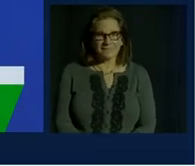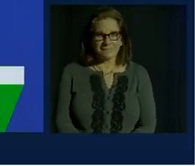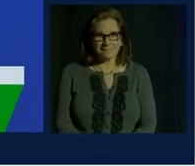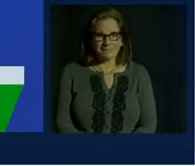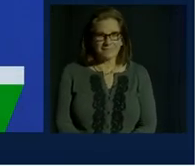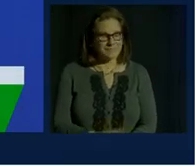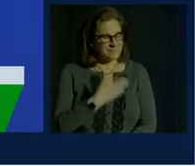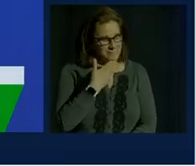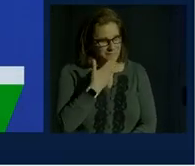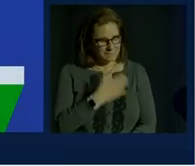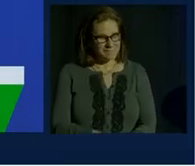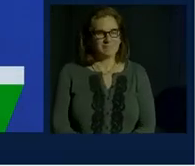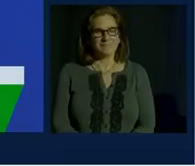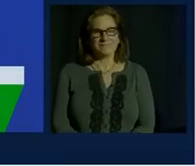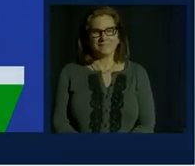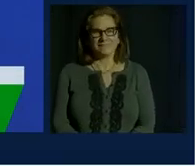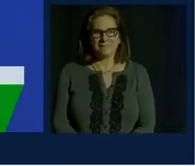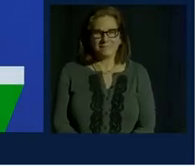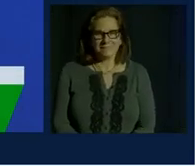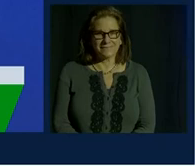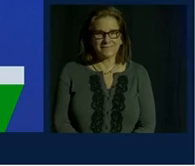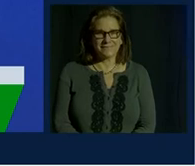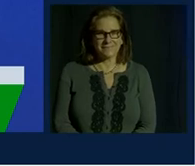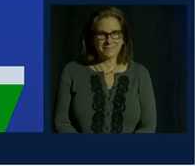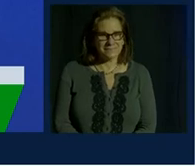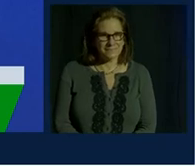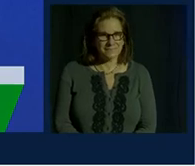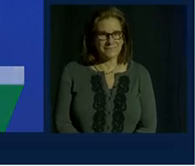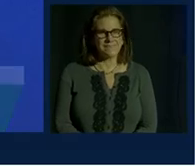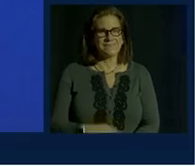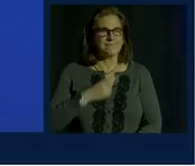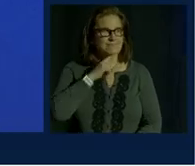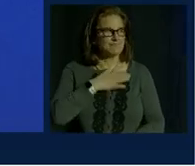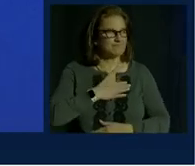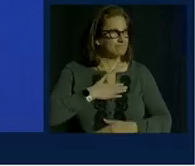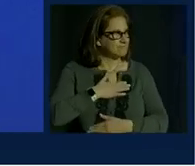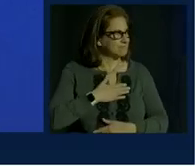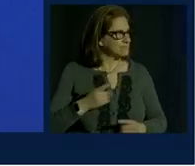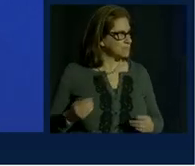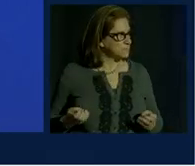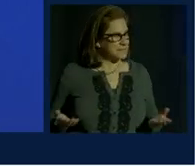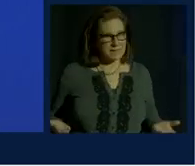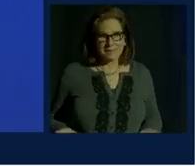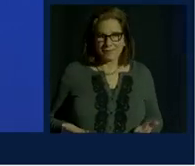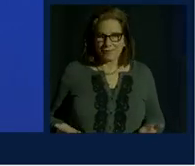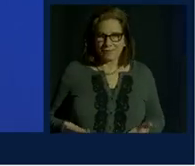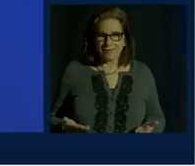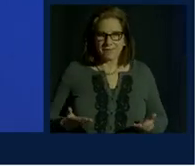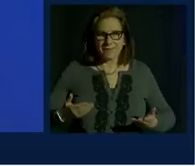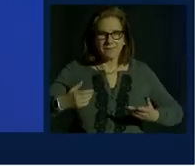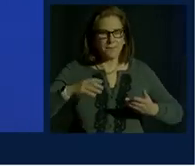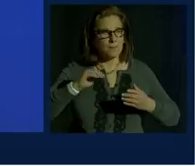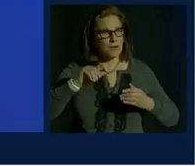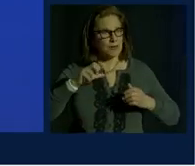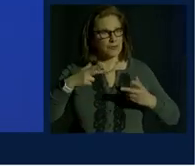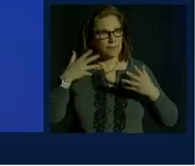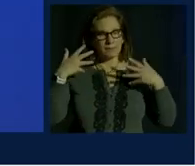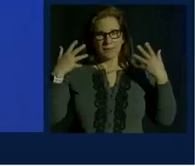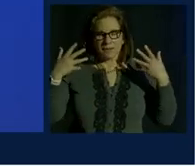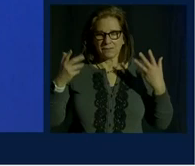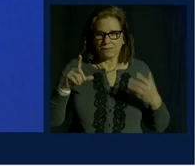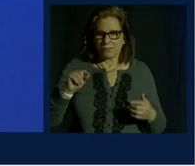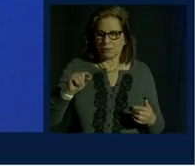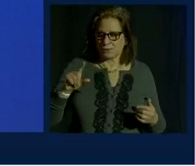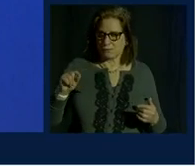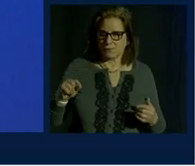Good morning. It is my pleasure to be here at March Madness 2021 to speak about how we